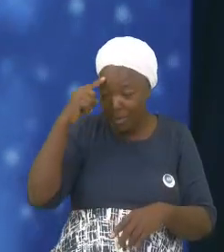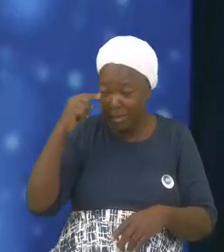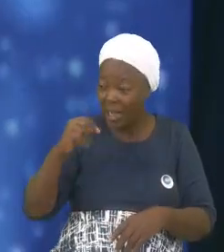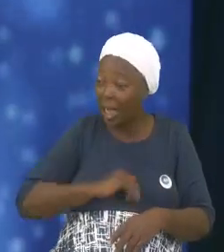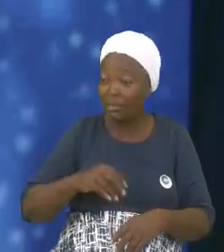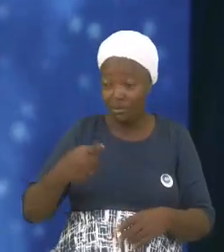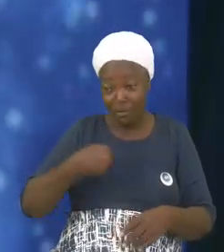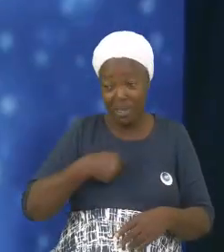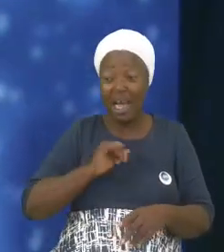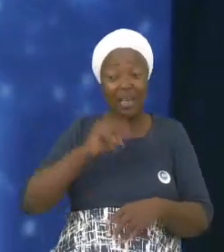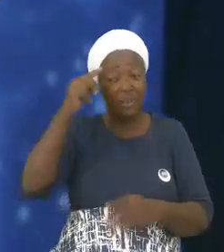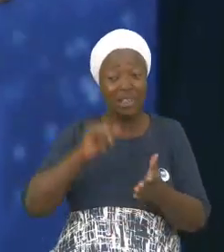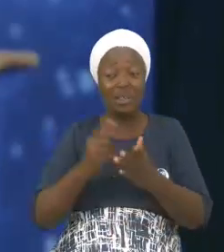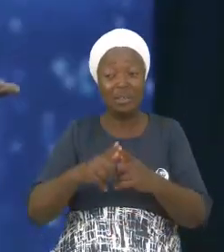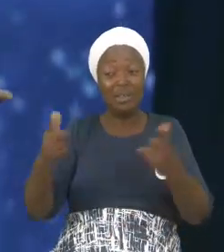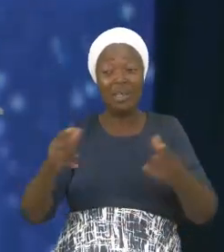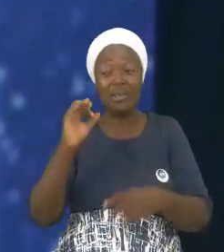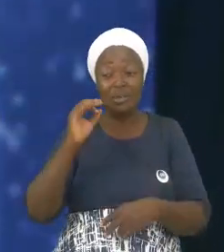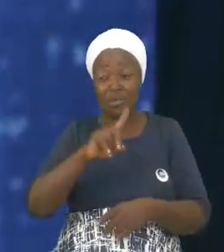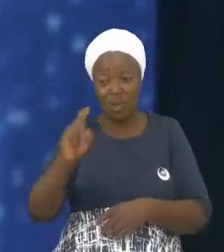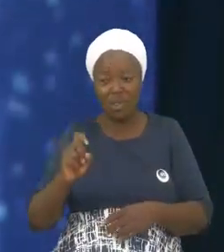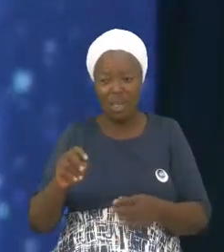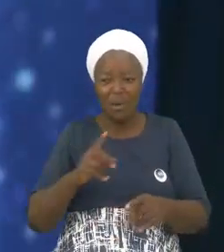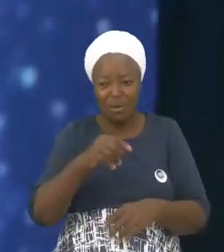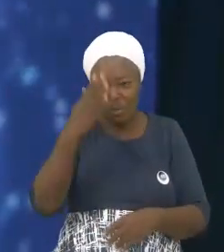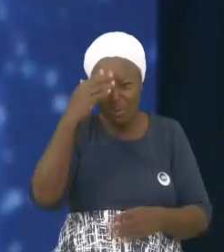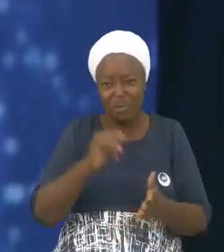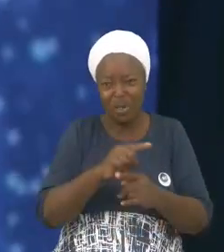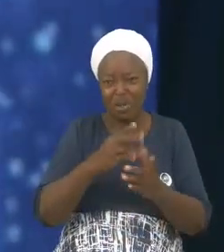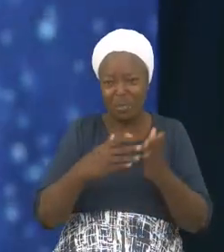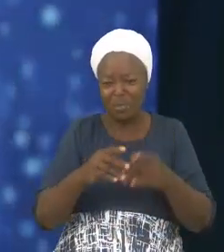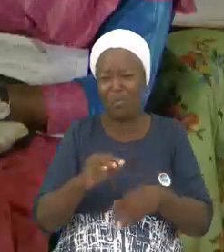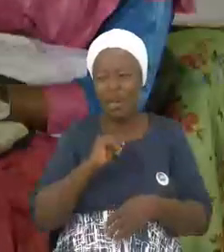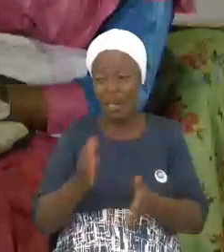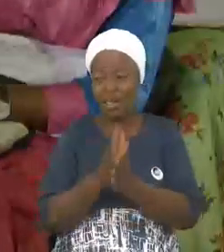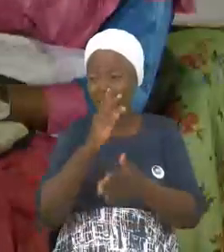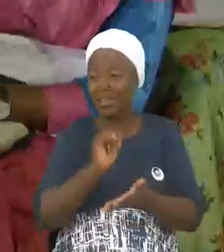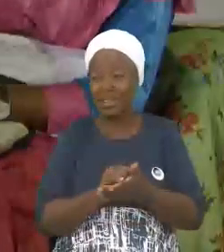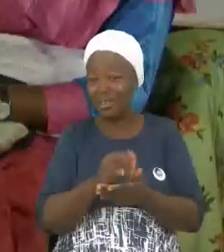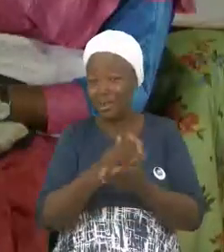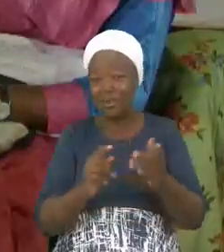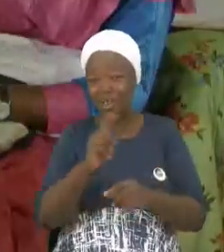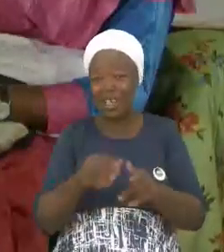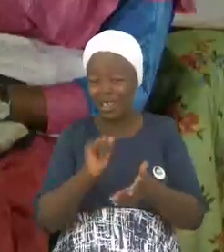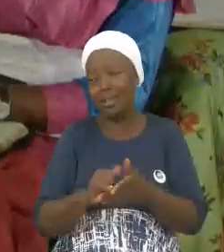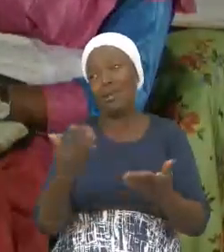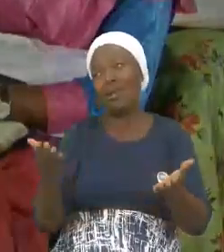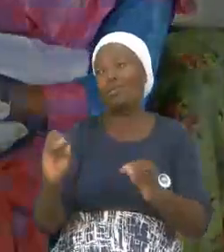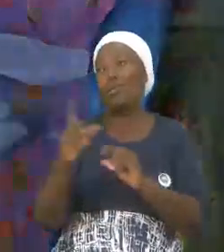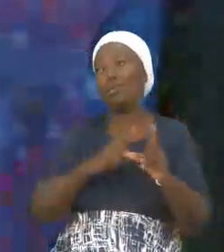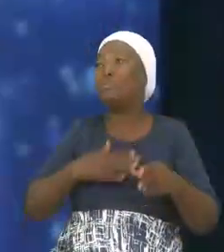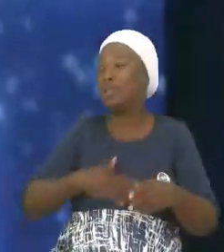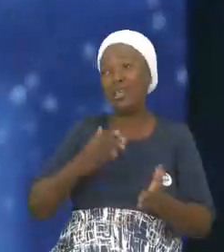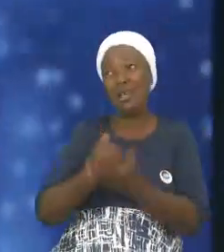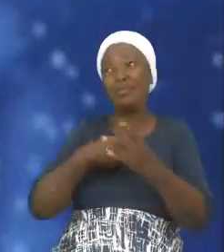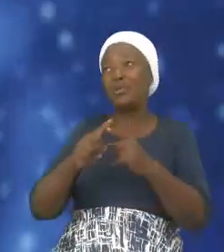kind of that side of the world, and they say they have a question, you say, oh God, help me that I'm able to answer her question. Maybe he wants to ask